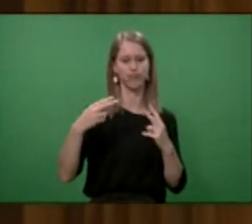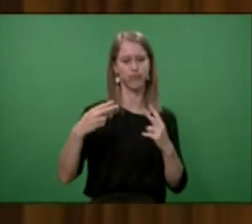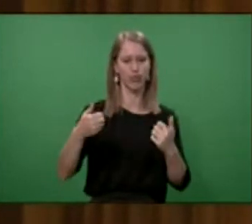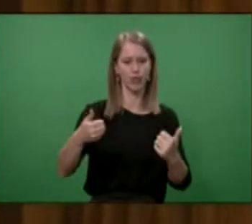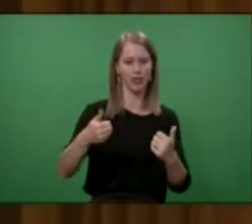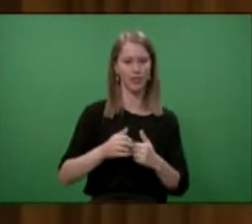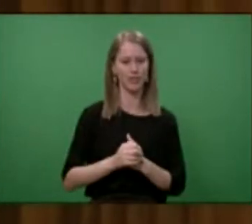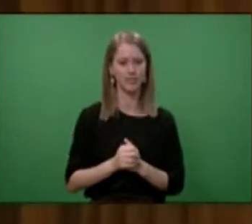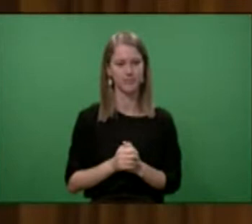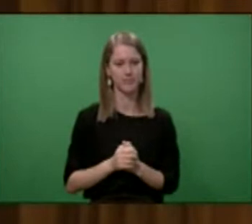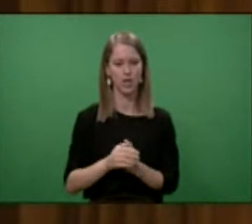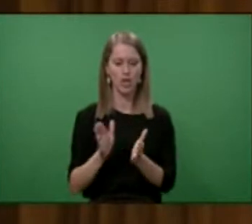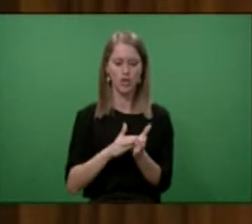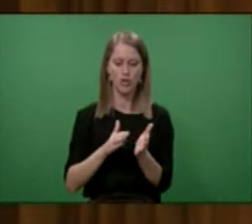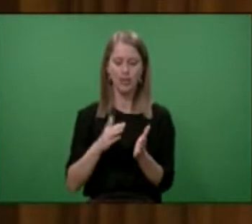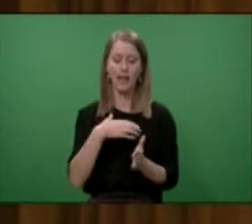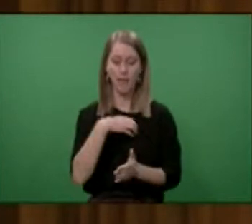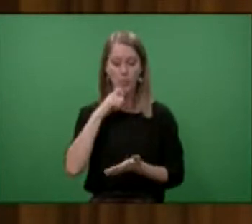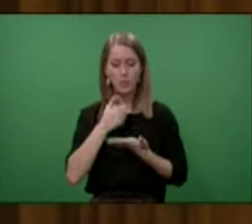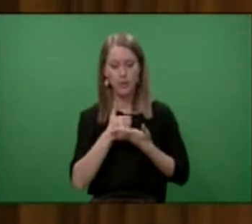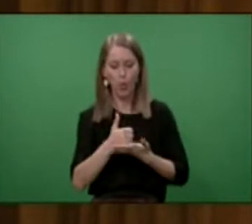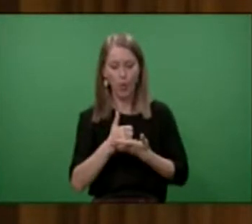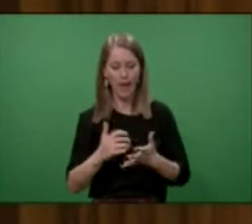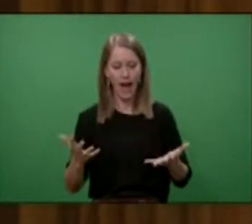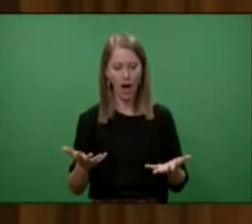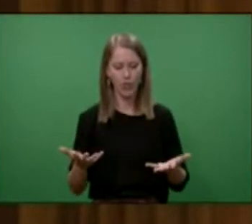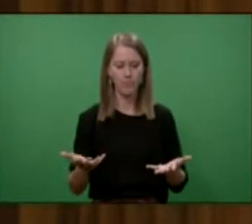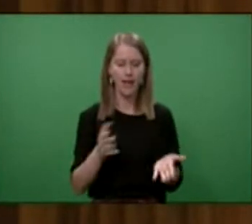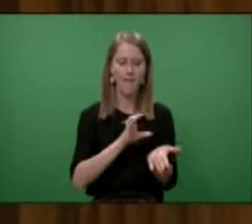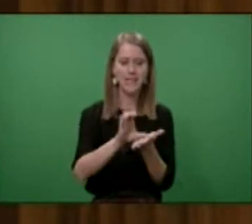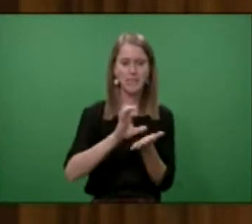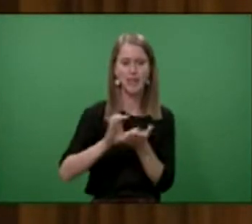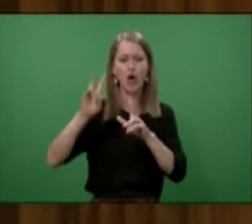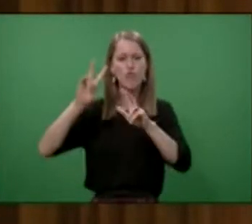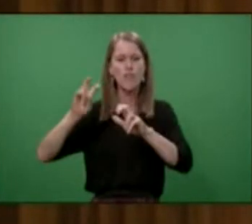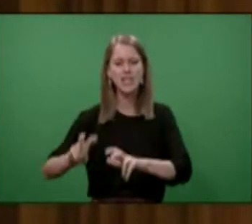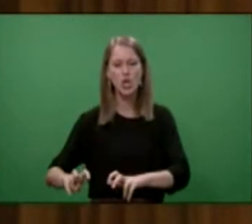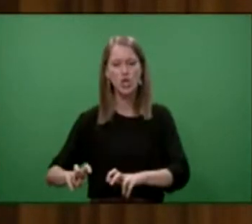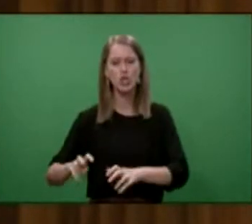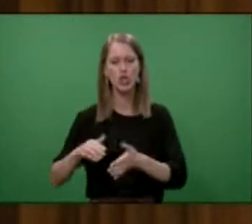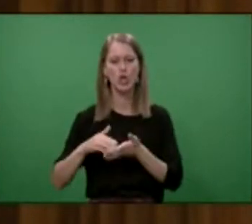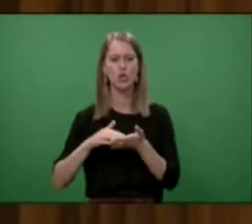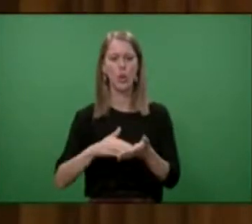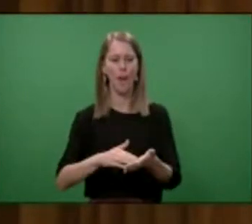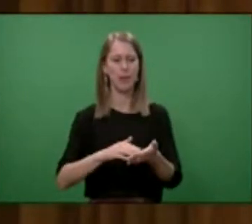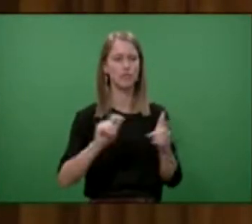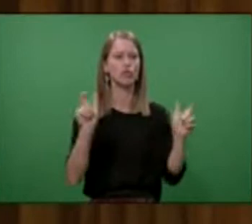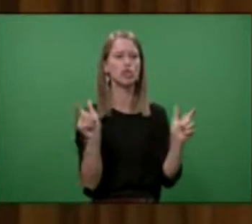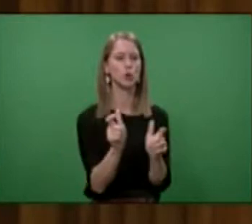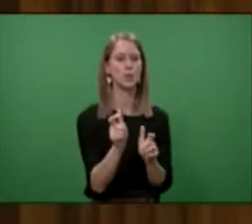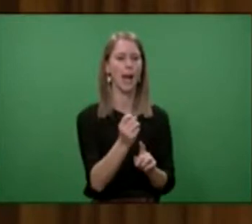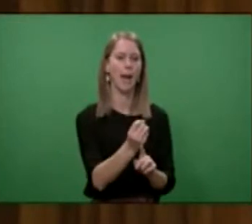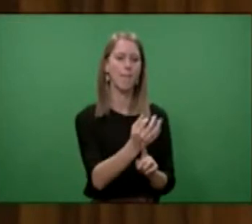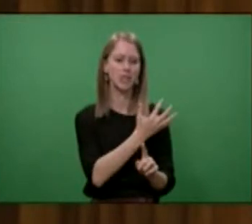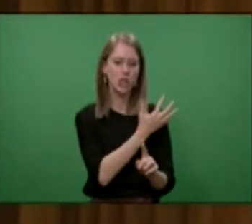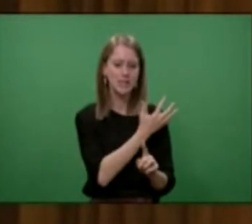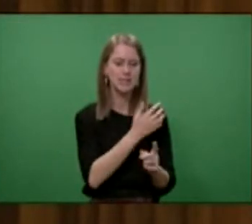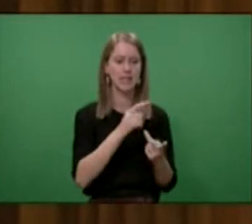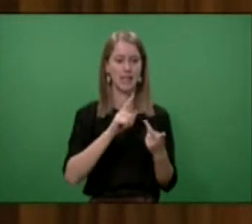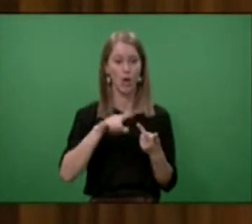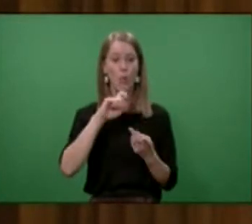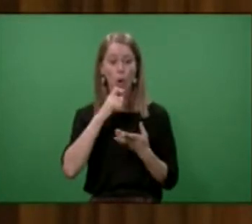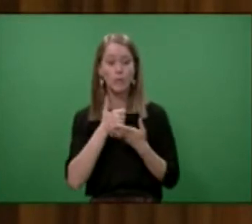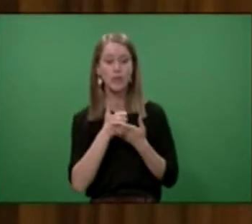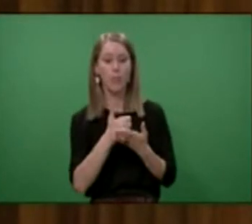will bolster these efforts through increased investment in world-leading research that helps us reduce emissions and will